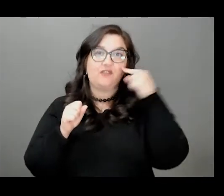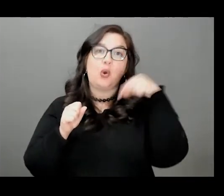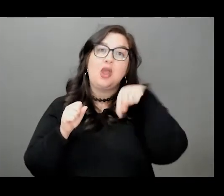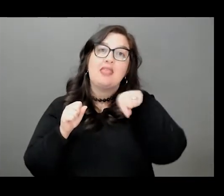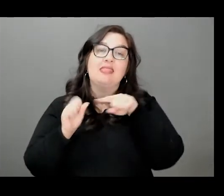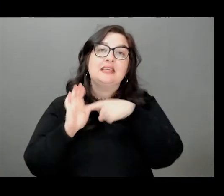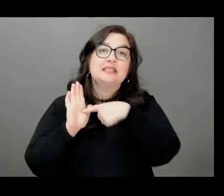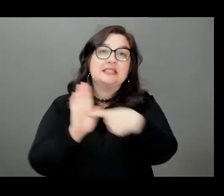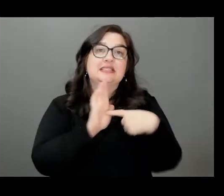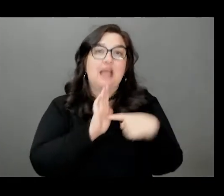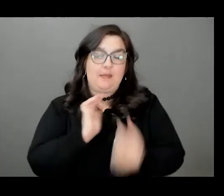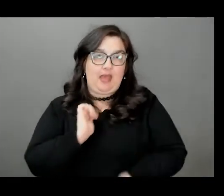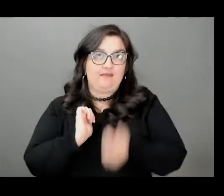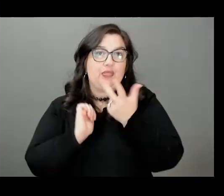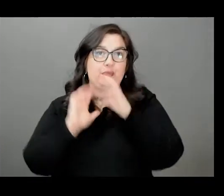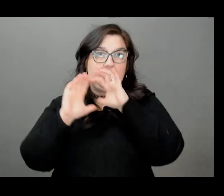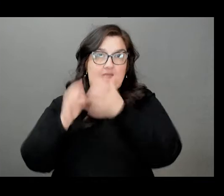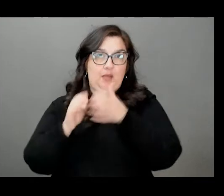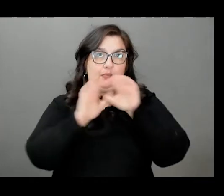Okay.